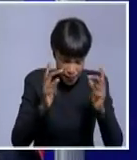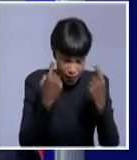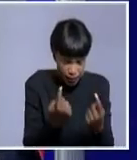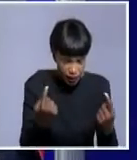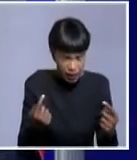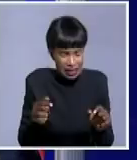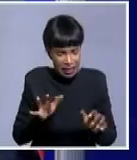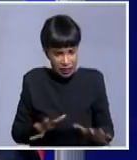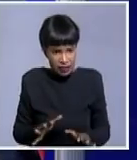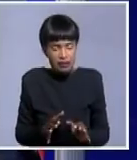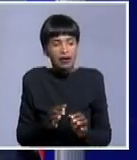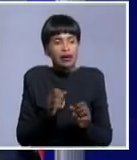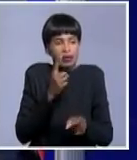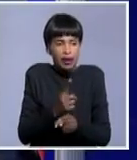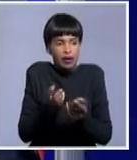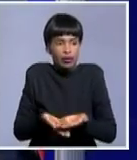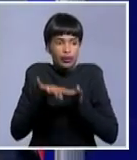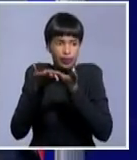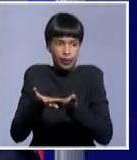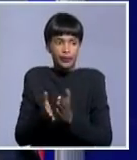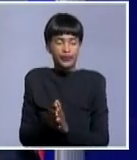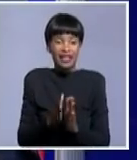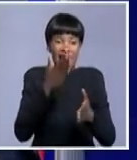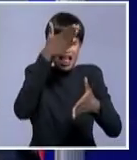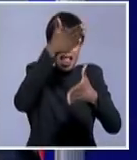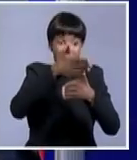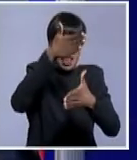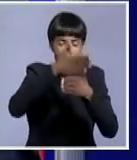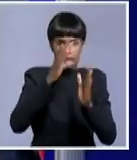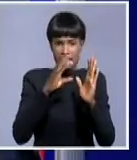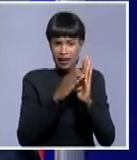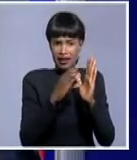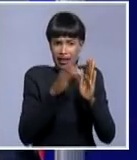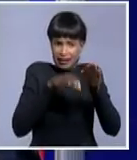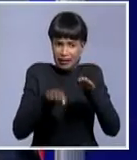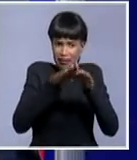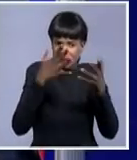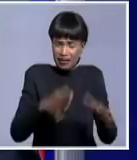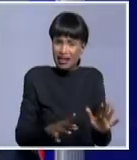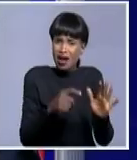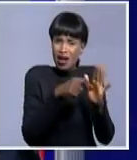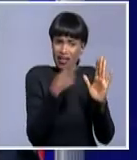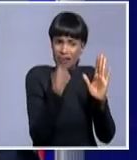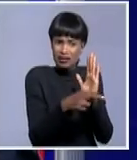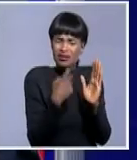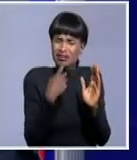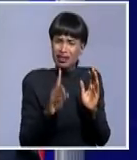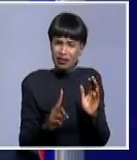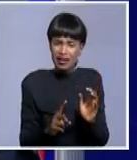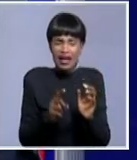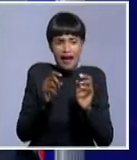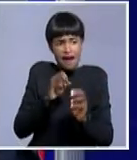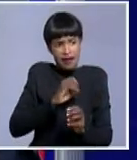of. But remember, we have the Labor Act, which we have enacted, a law that takes care of all the